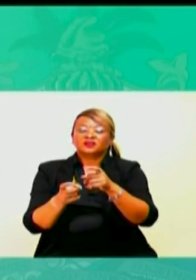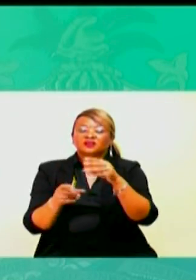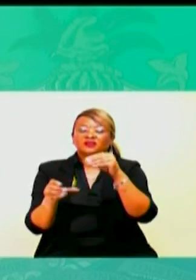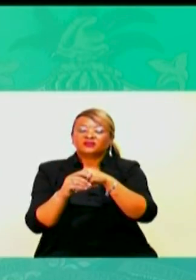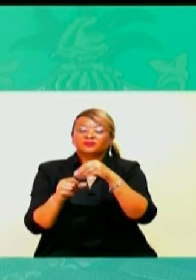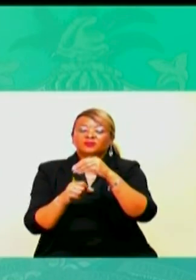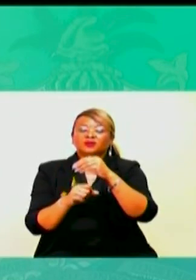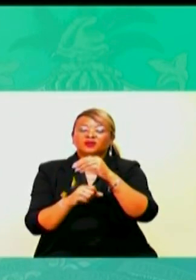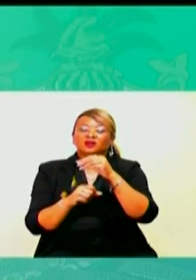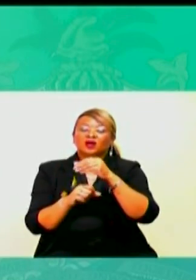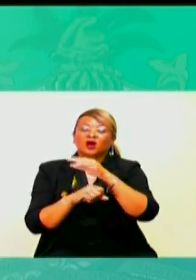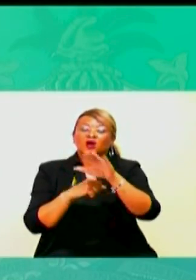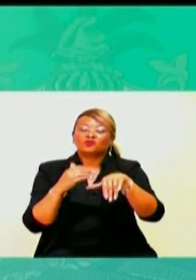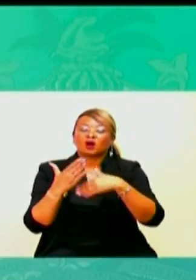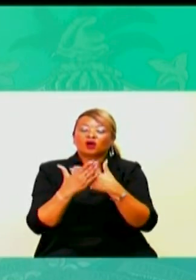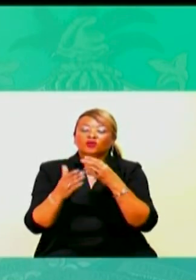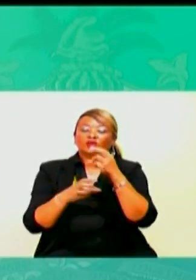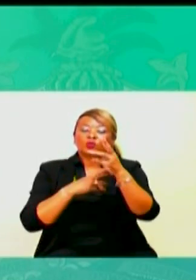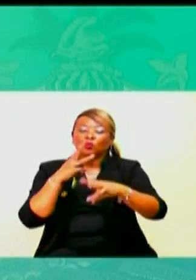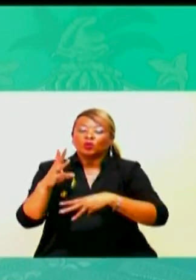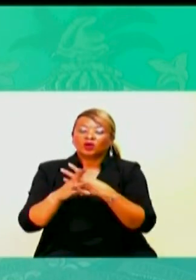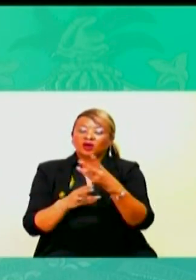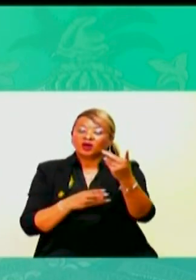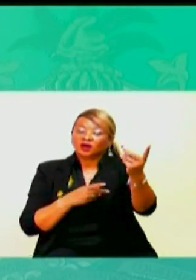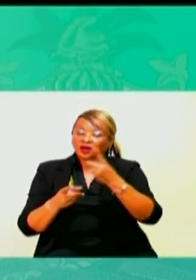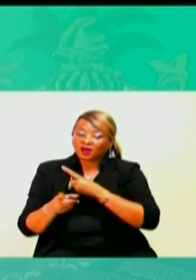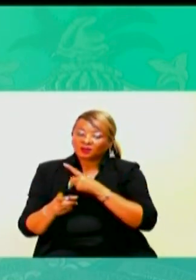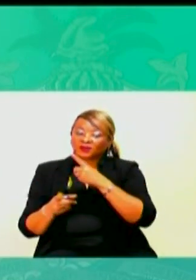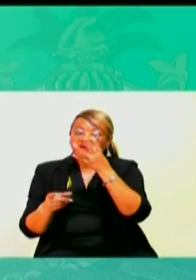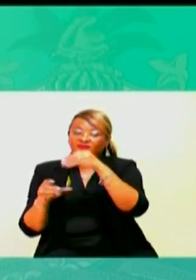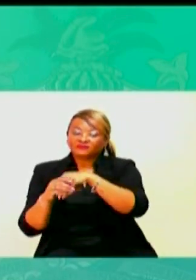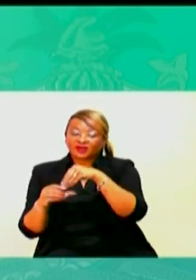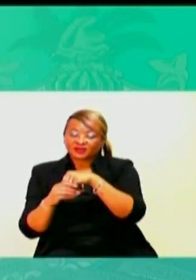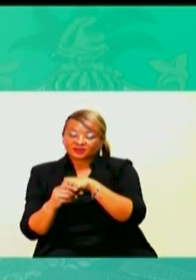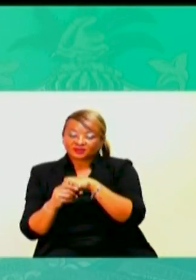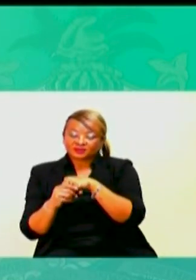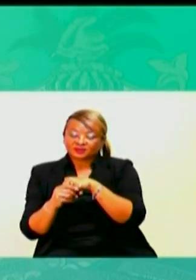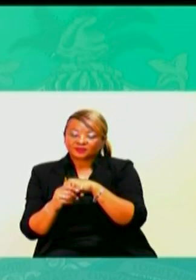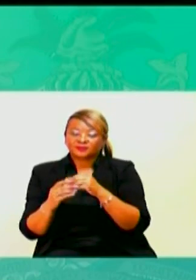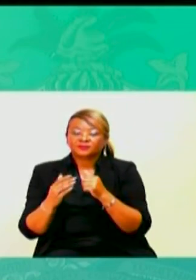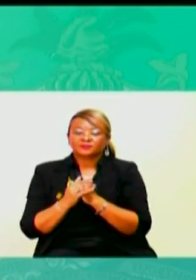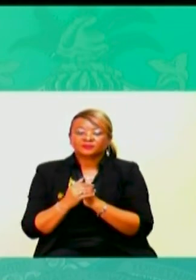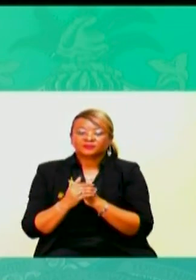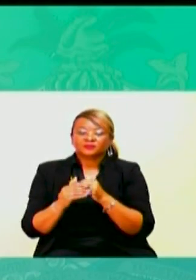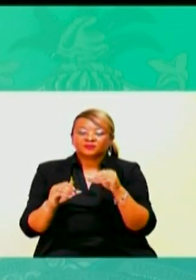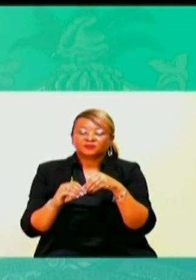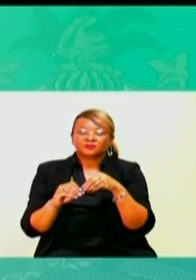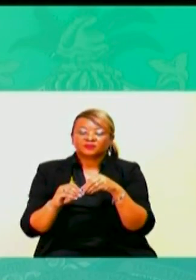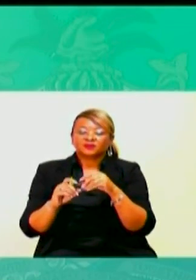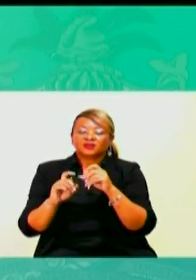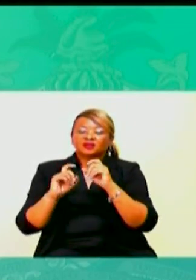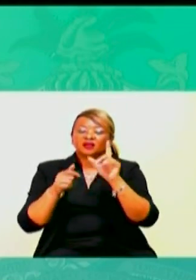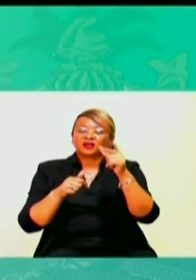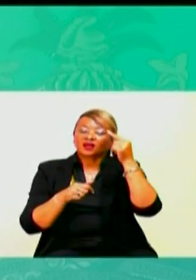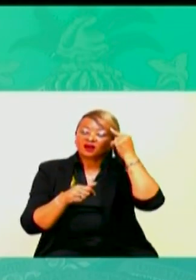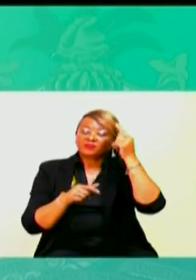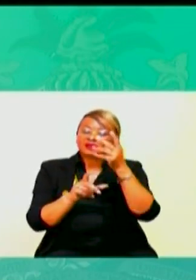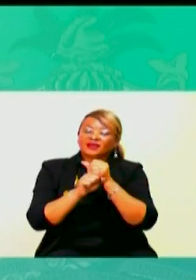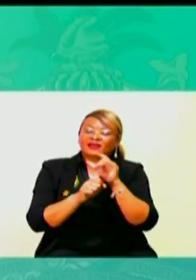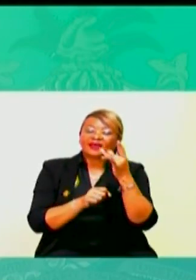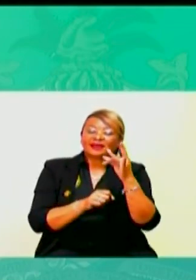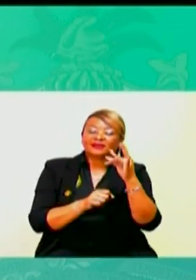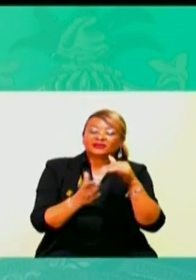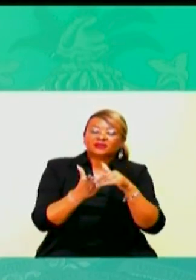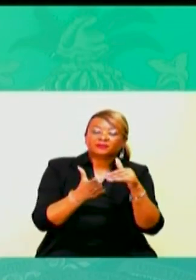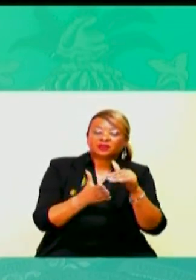all around the world. Mm-hmm. Come and invest. Here is the document. Here is the evidence. This. Mm-hmm. The government get $18